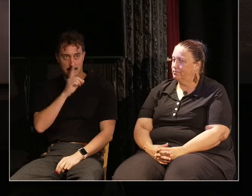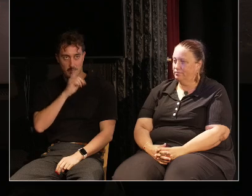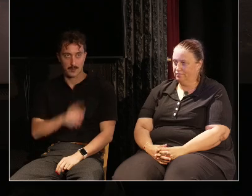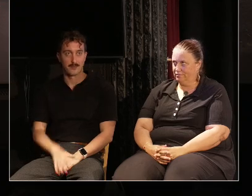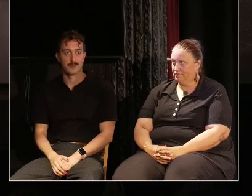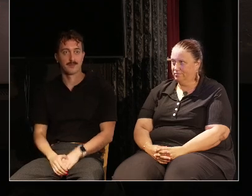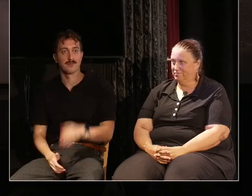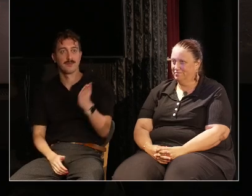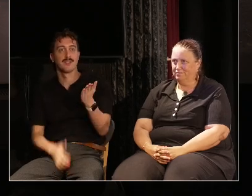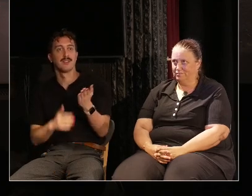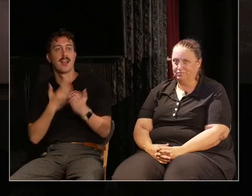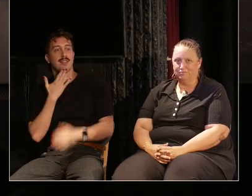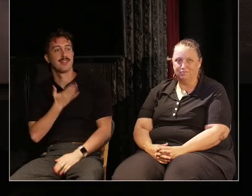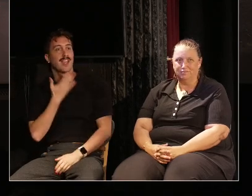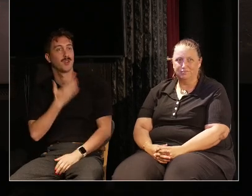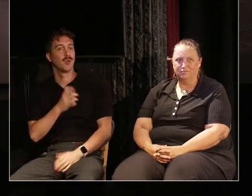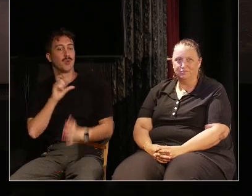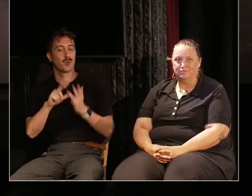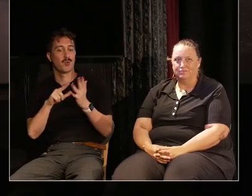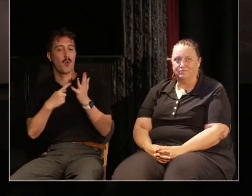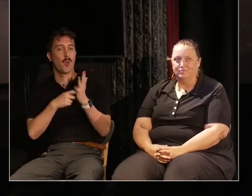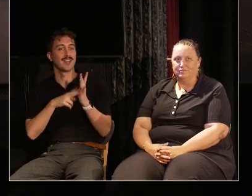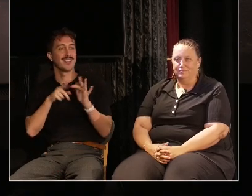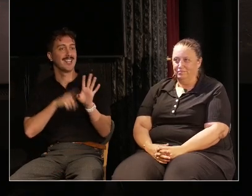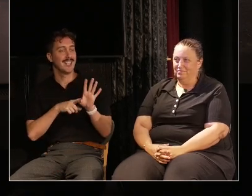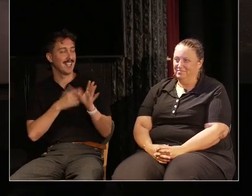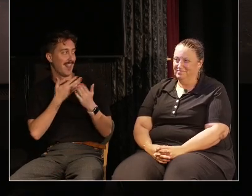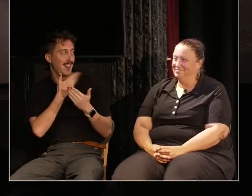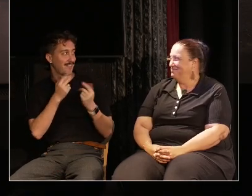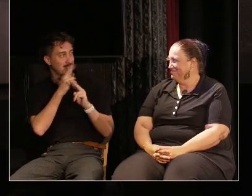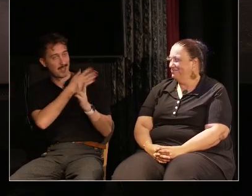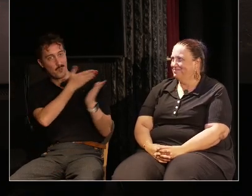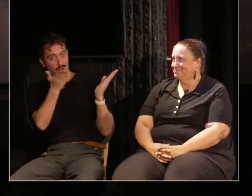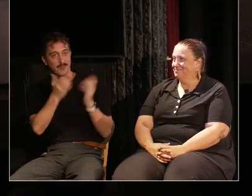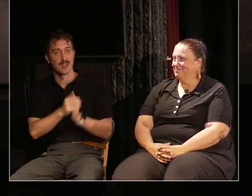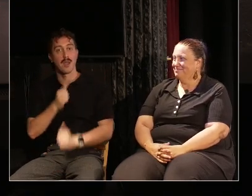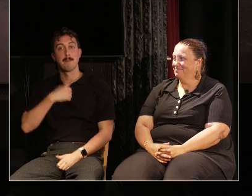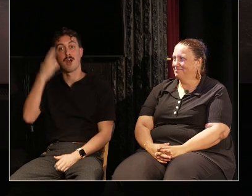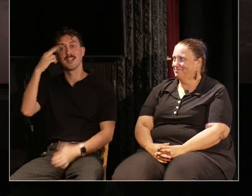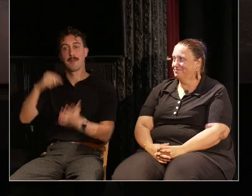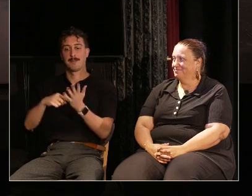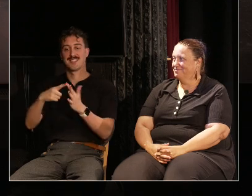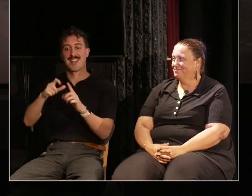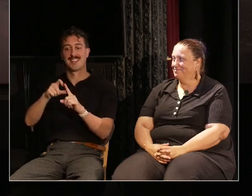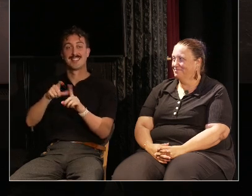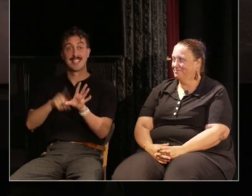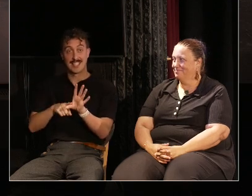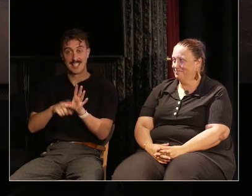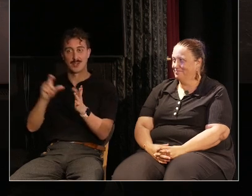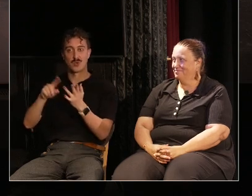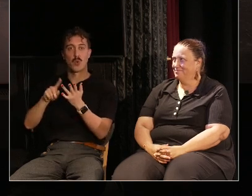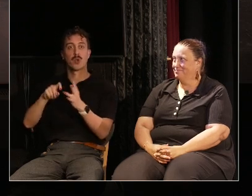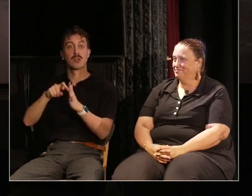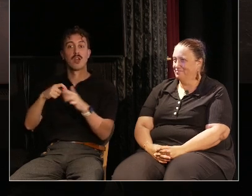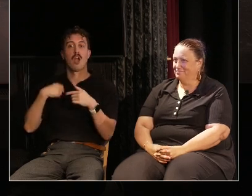Thank you, Courtney, and it's lovely to see you all here. Thank you. My name's Teddy Cook, and I've worked in this